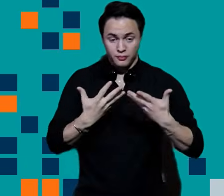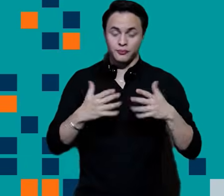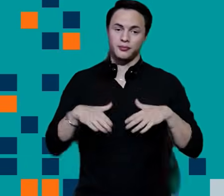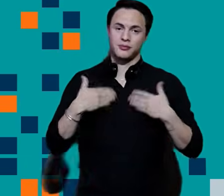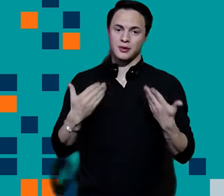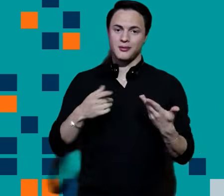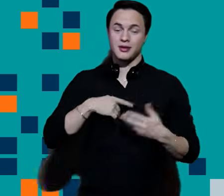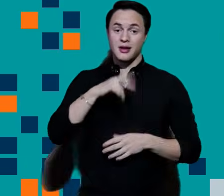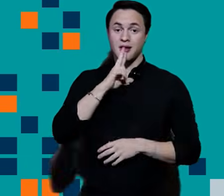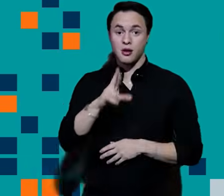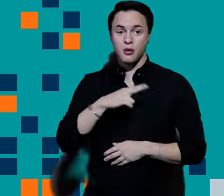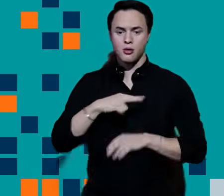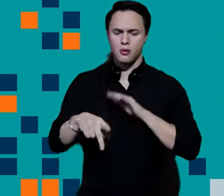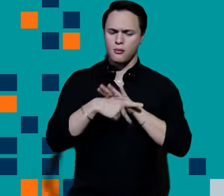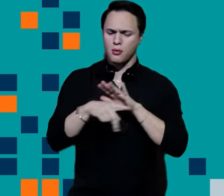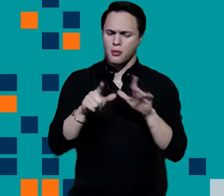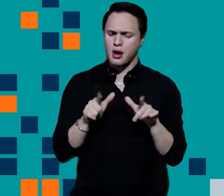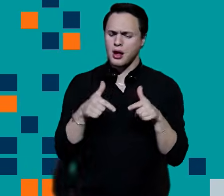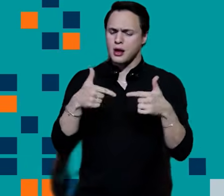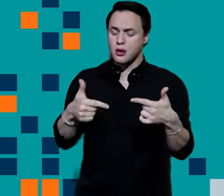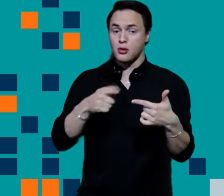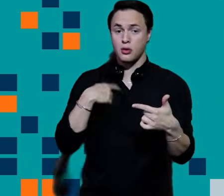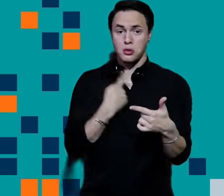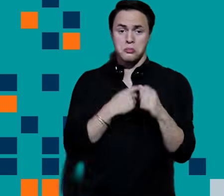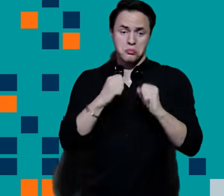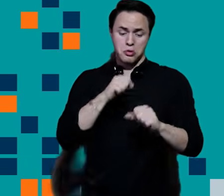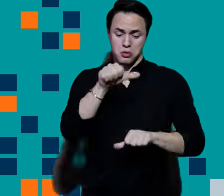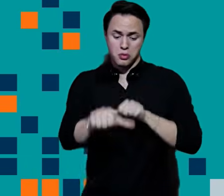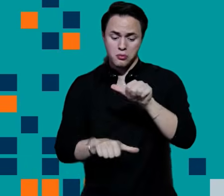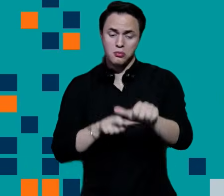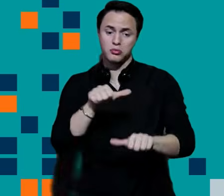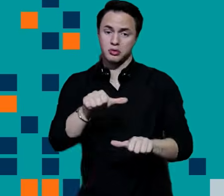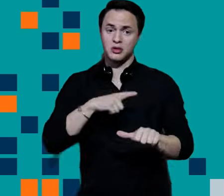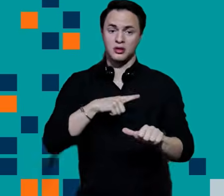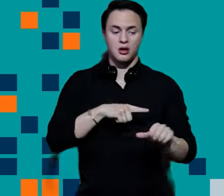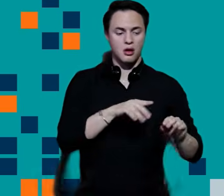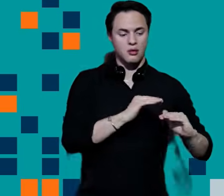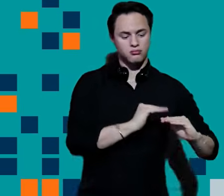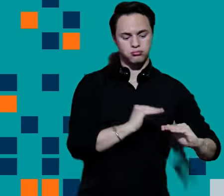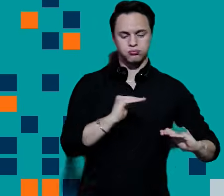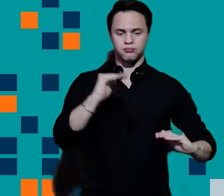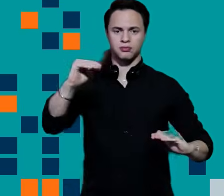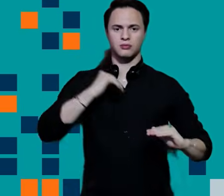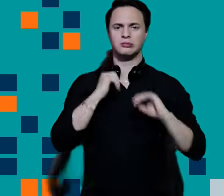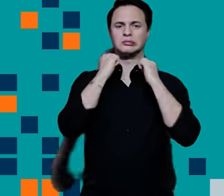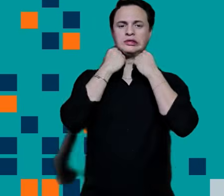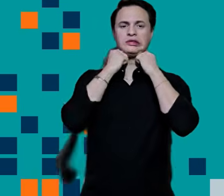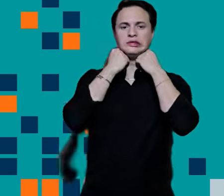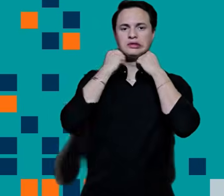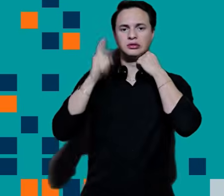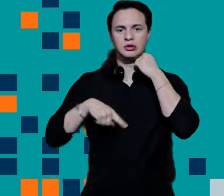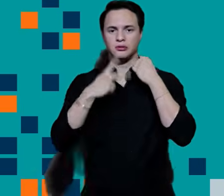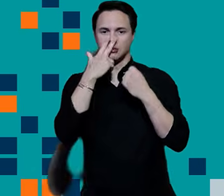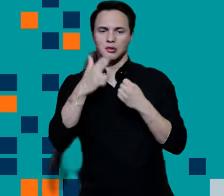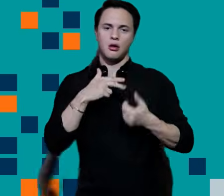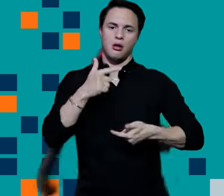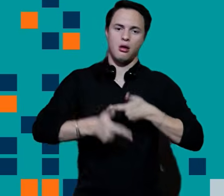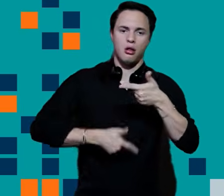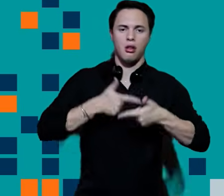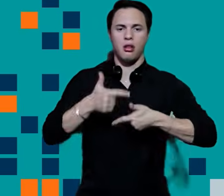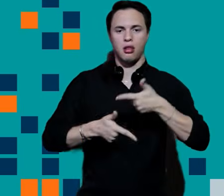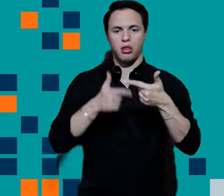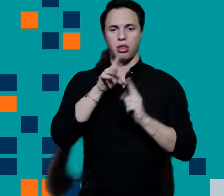a result of those reactions, they can change your cortisol levels, which is the stress side, lower your blood